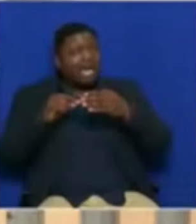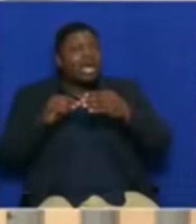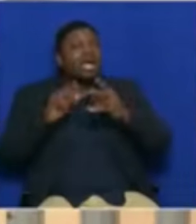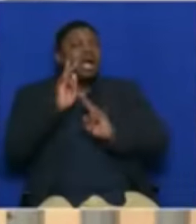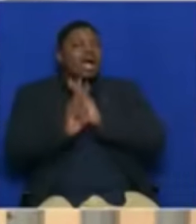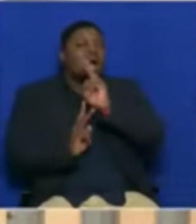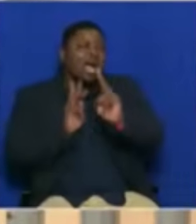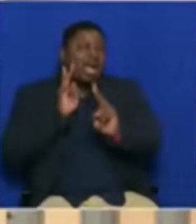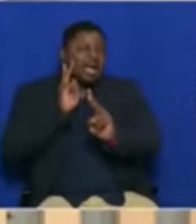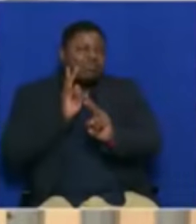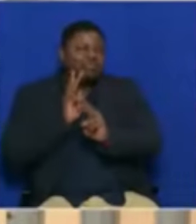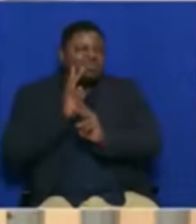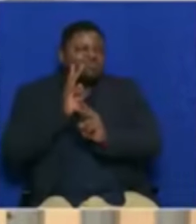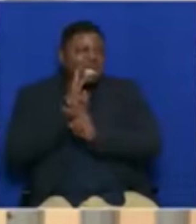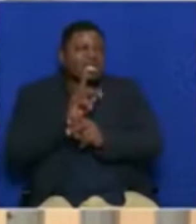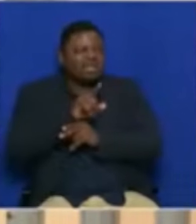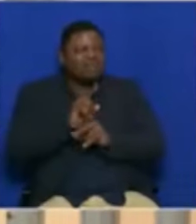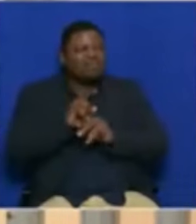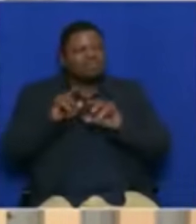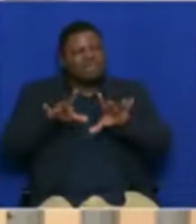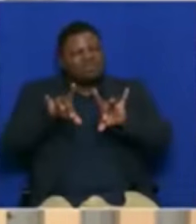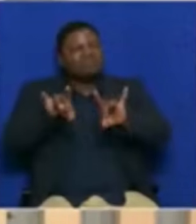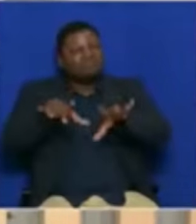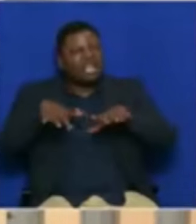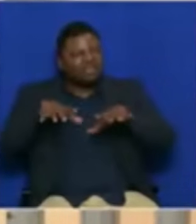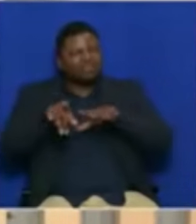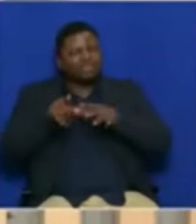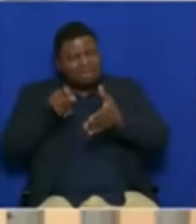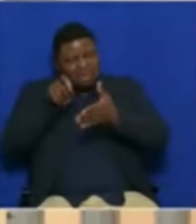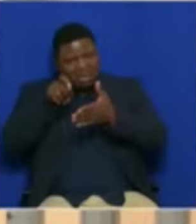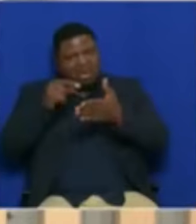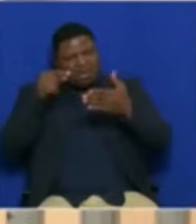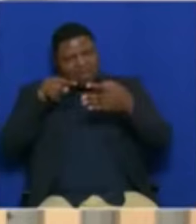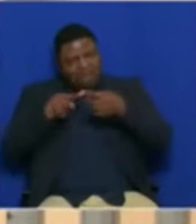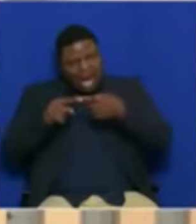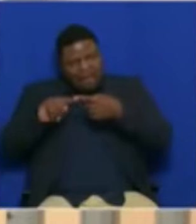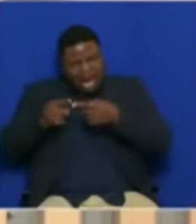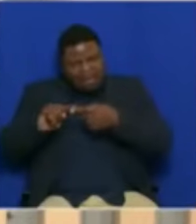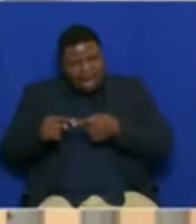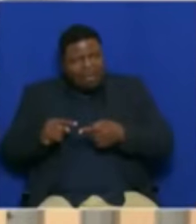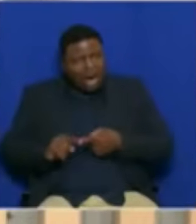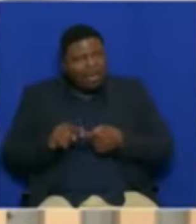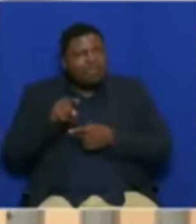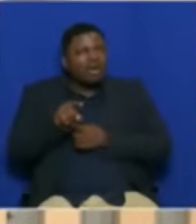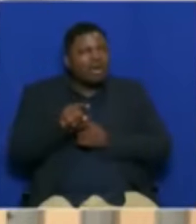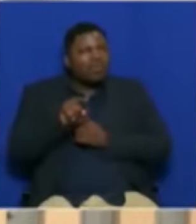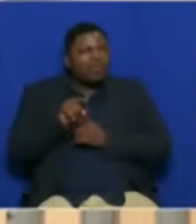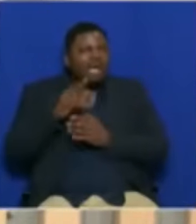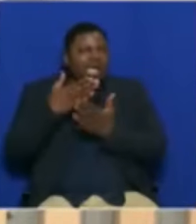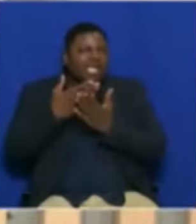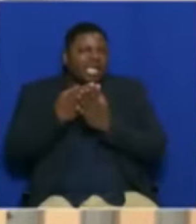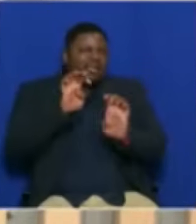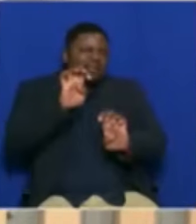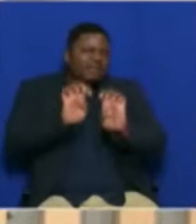about megatronics and these technical issues, on what basis do you think